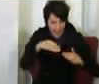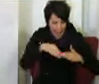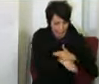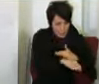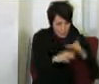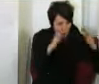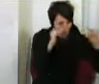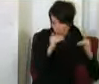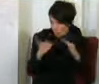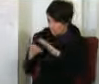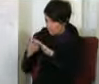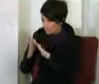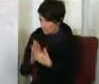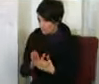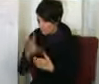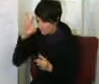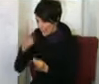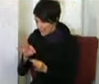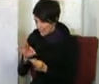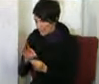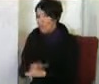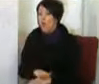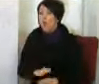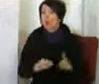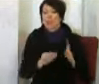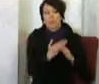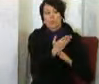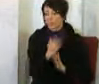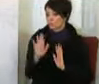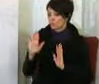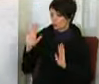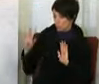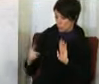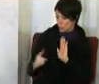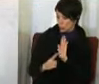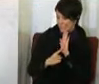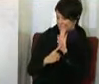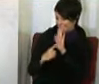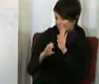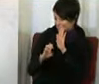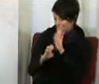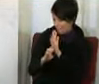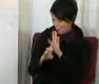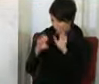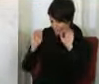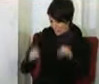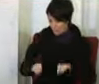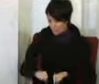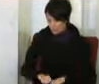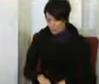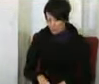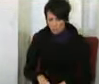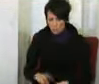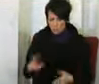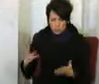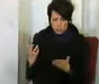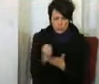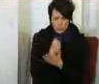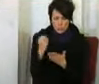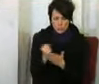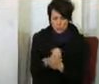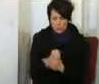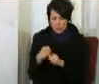faith. And we know that it's through your example that we can access the strength, the